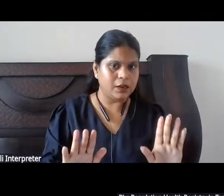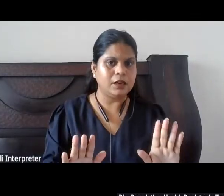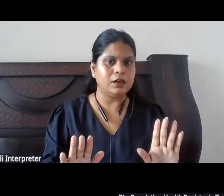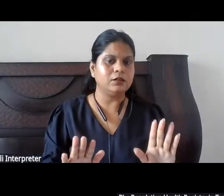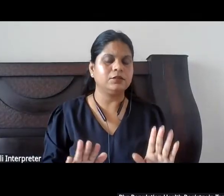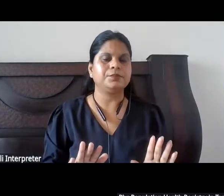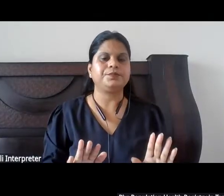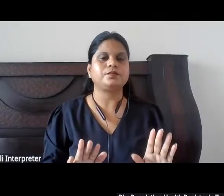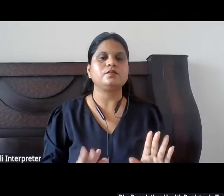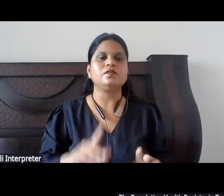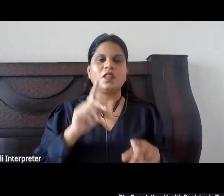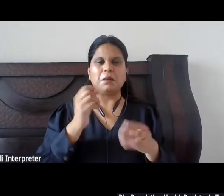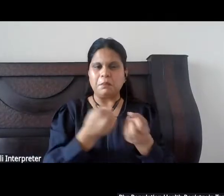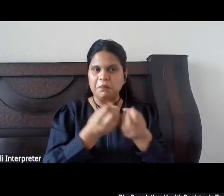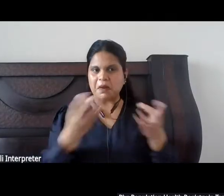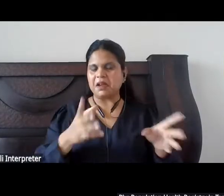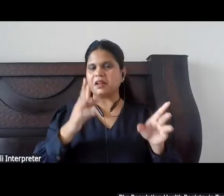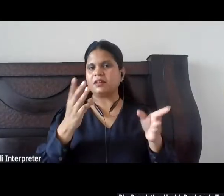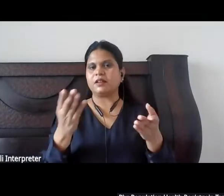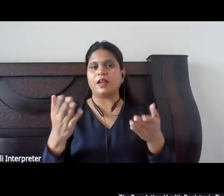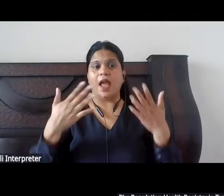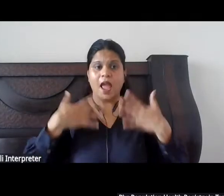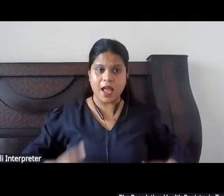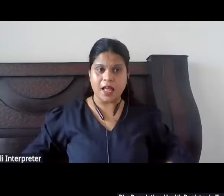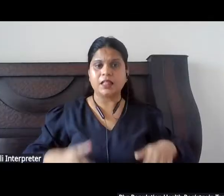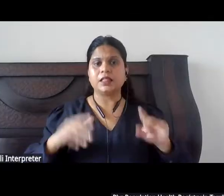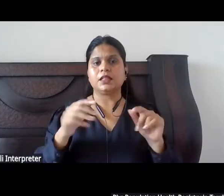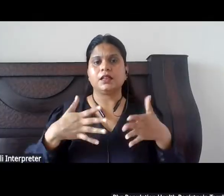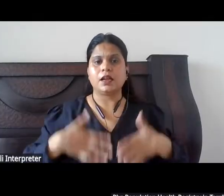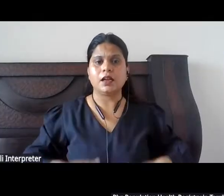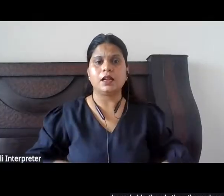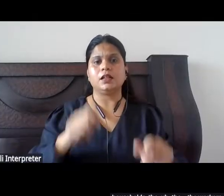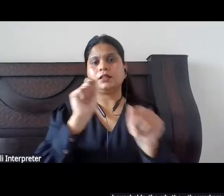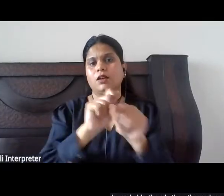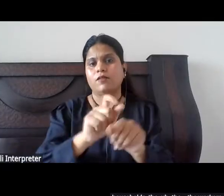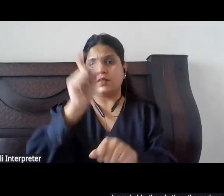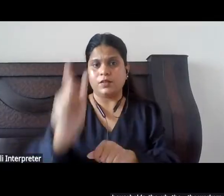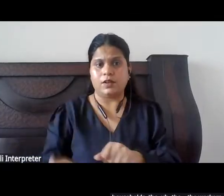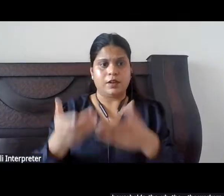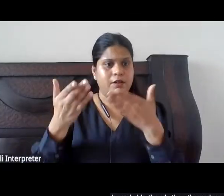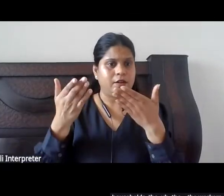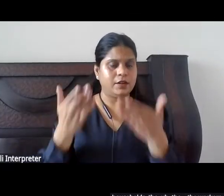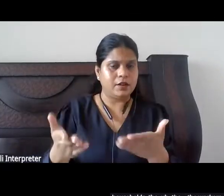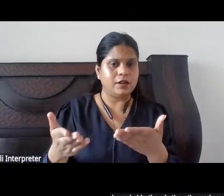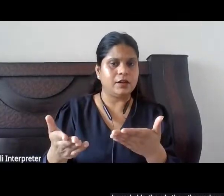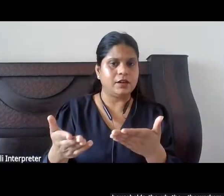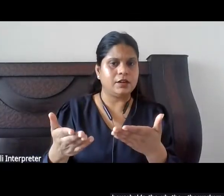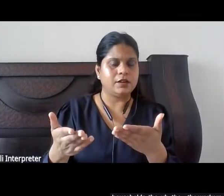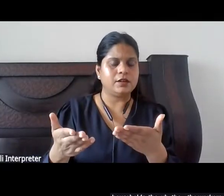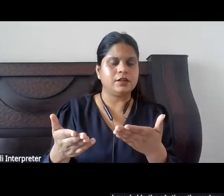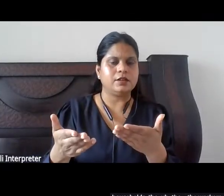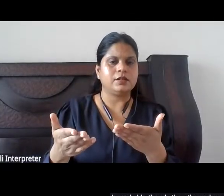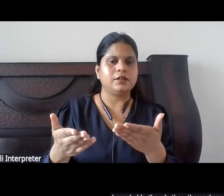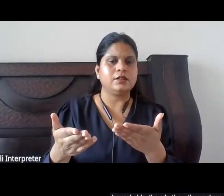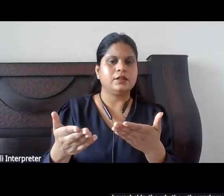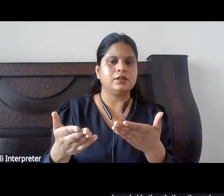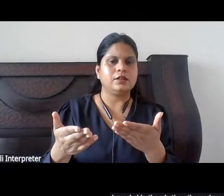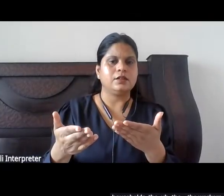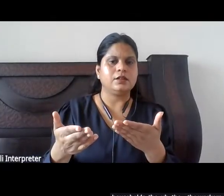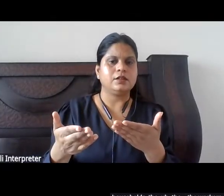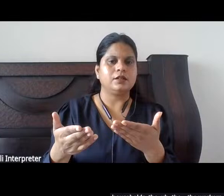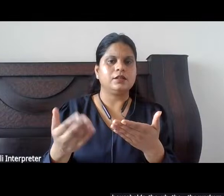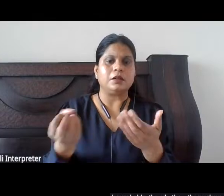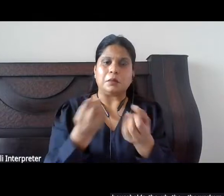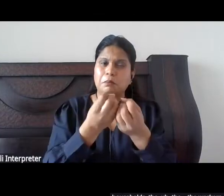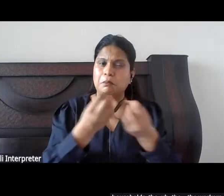The workers, the health workers were sent to every household, and they were given a huge list of questions